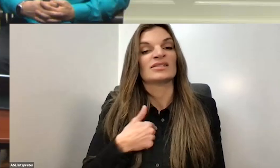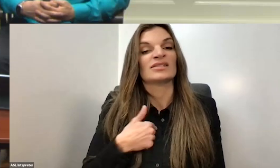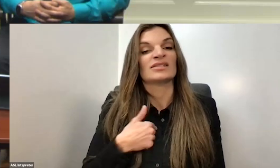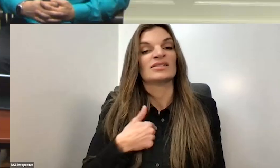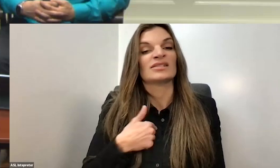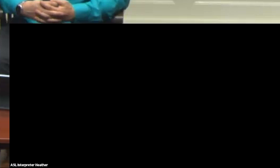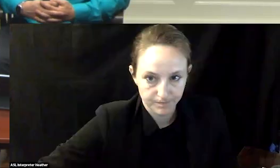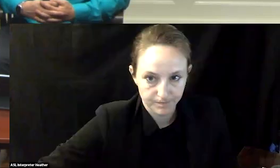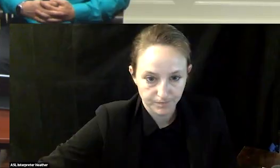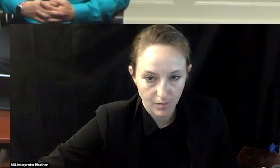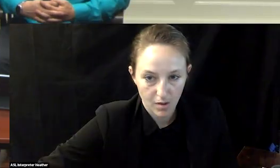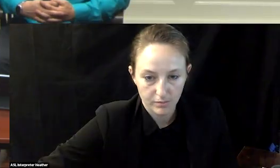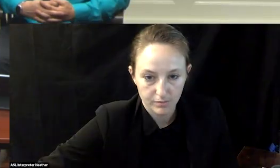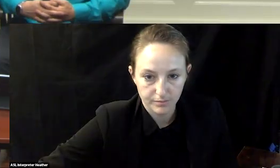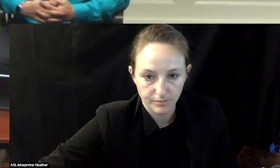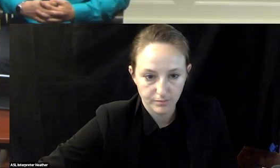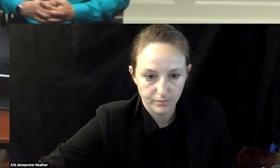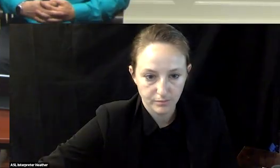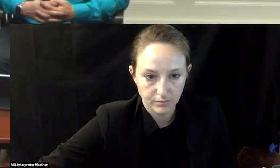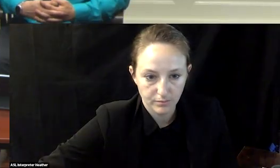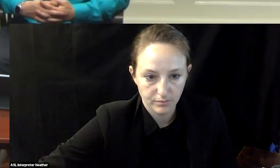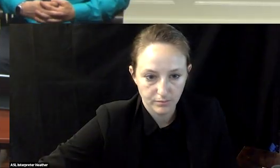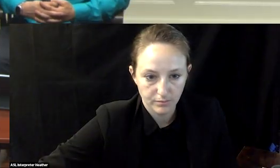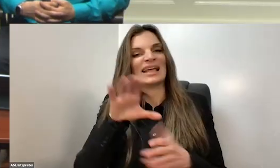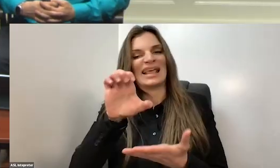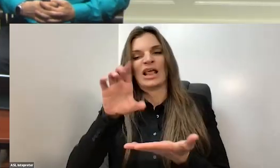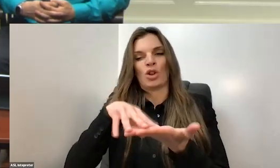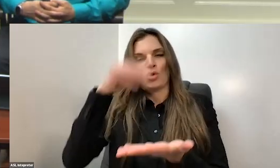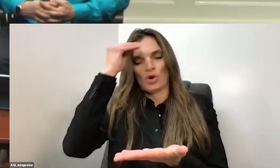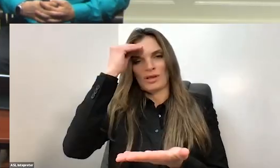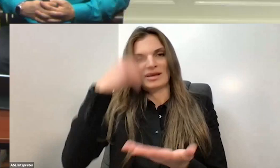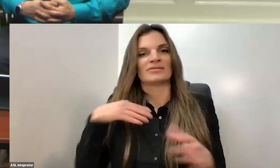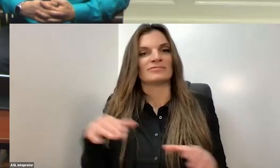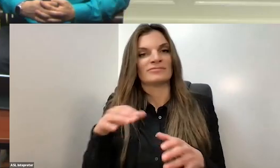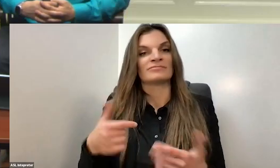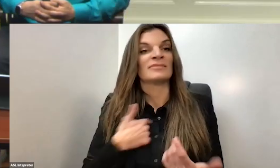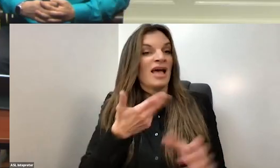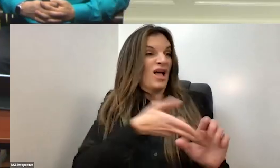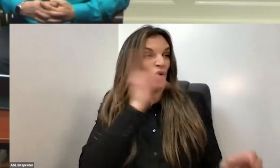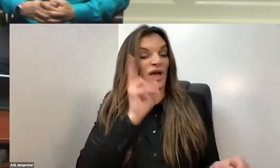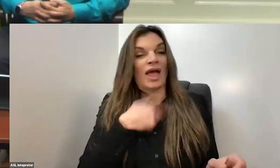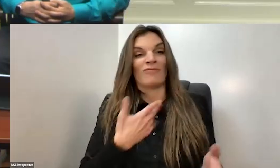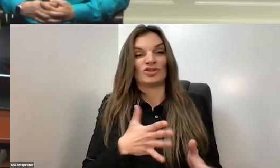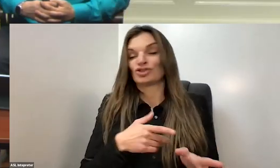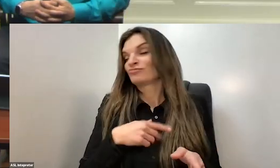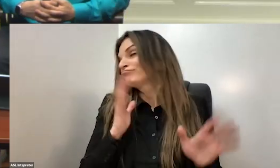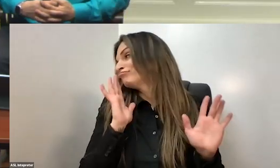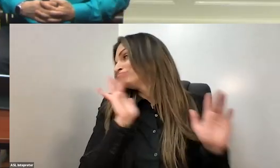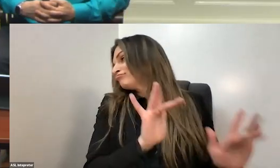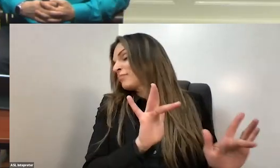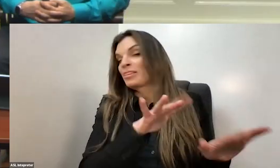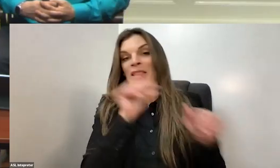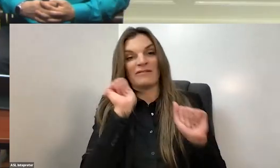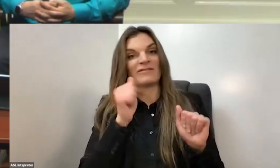time, I was a project manager doing e-learning implementations. I quit my job without a parachute, just so I could figure out what I wanted to do